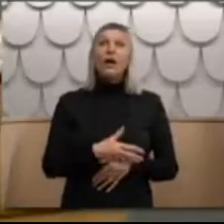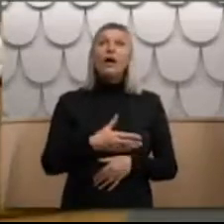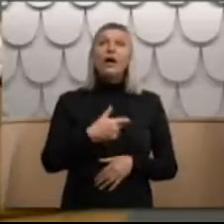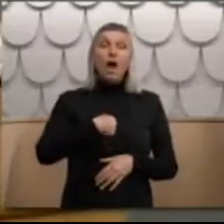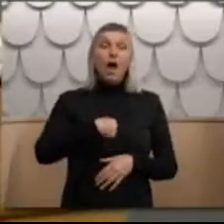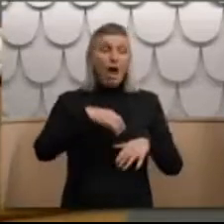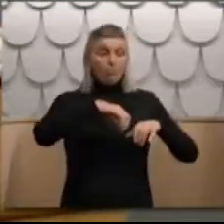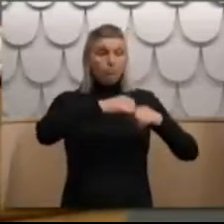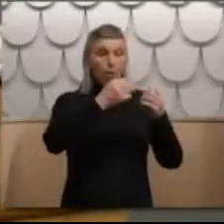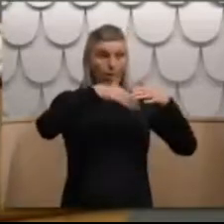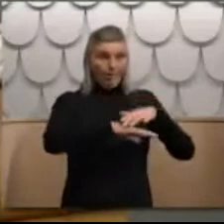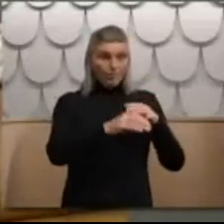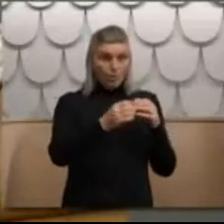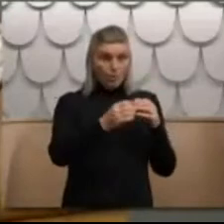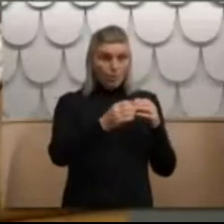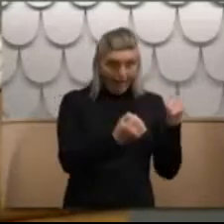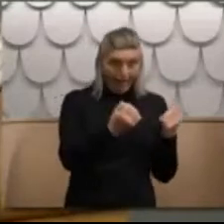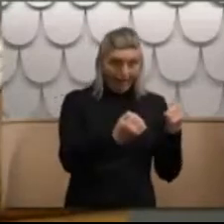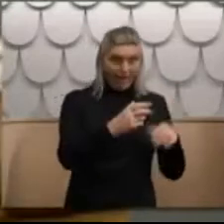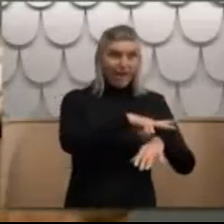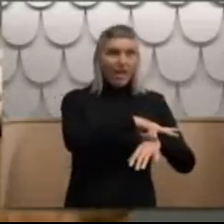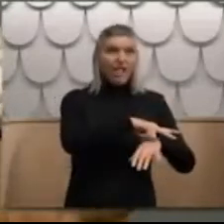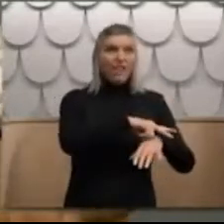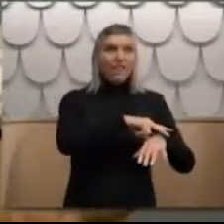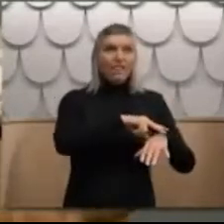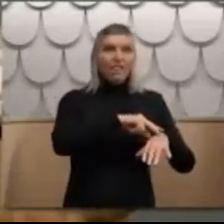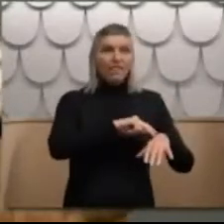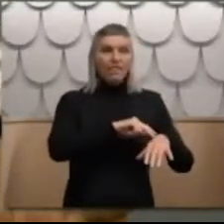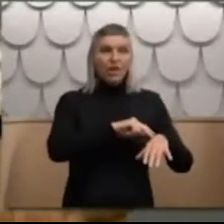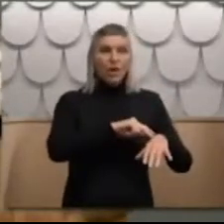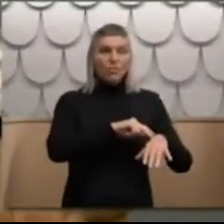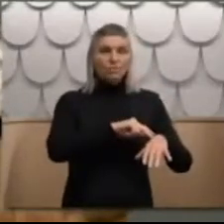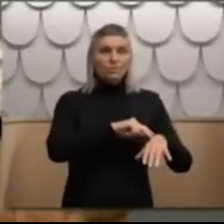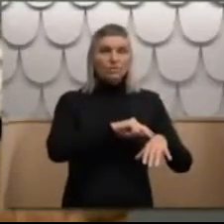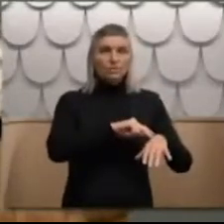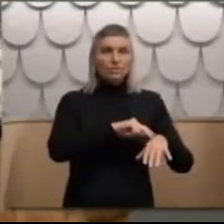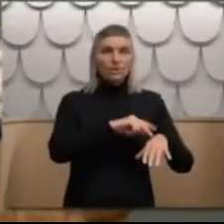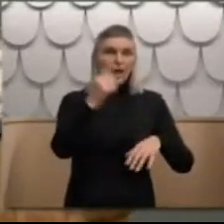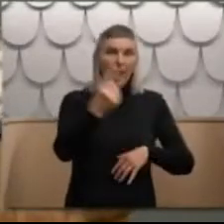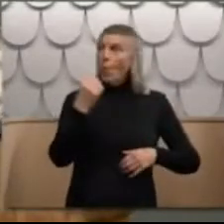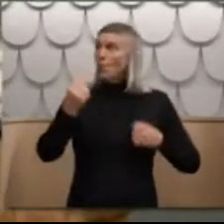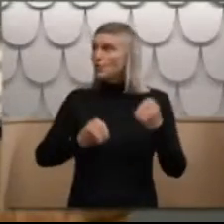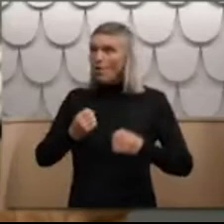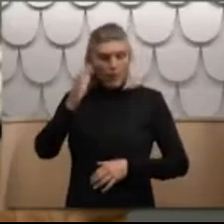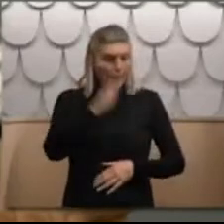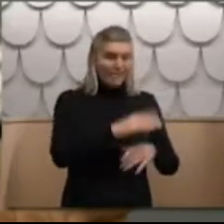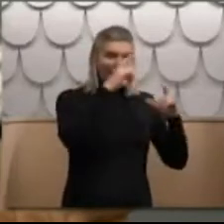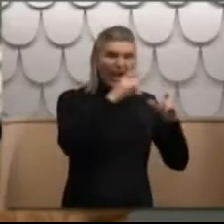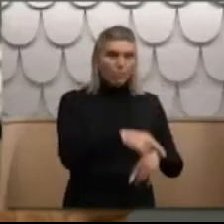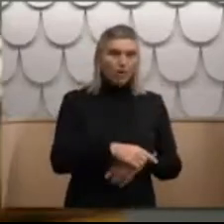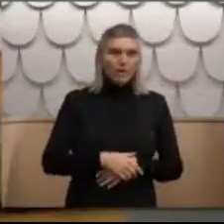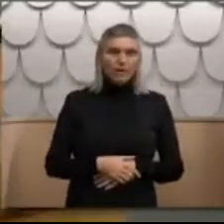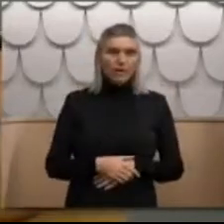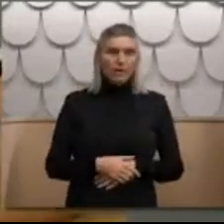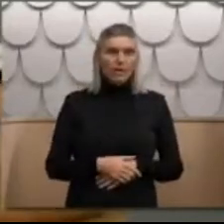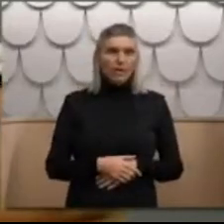and their brother took up it, he took off and left me there with the camera. And then when I got in the car,